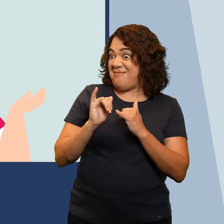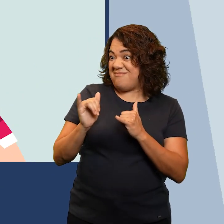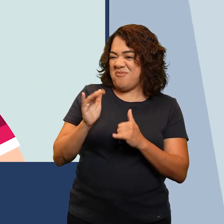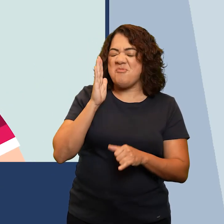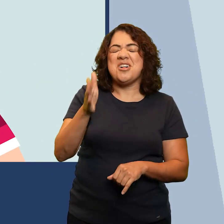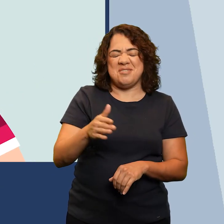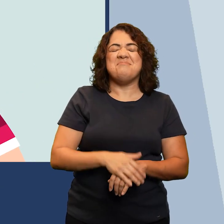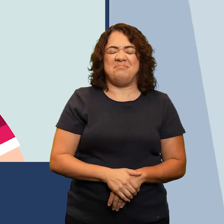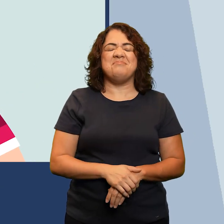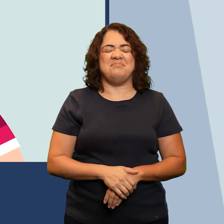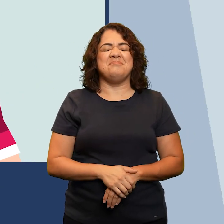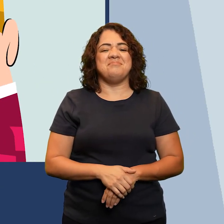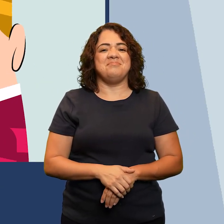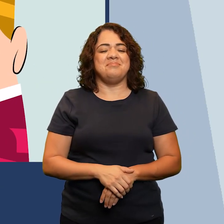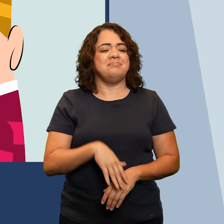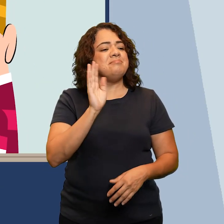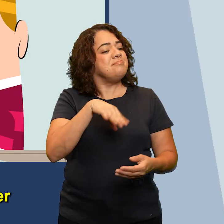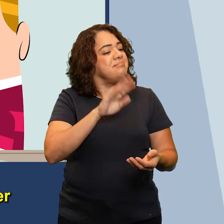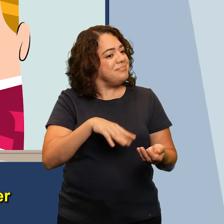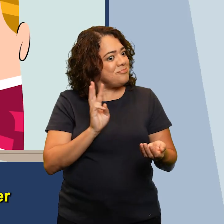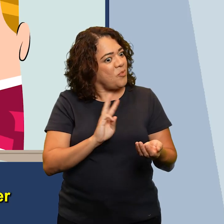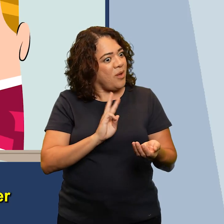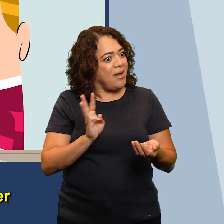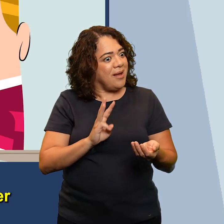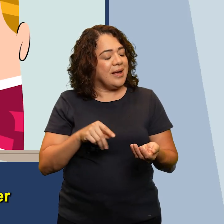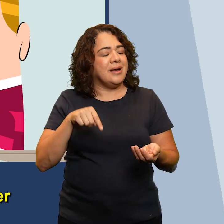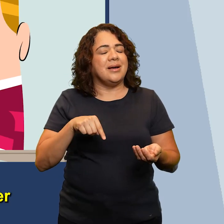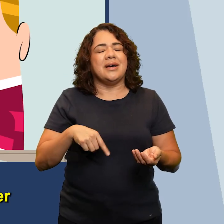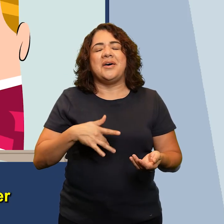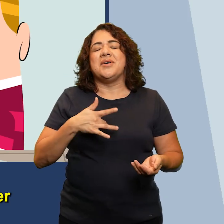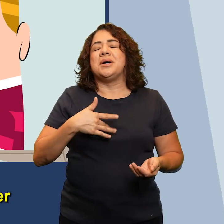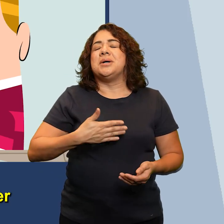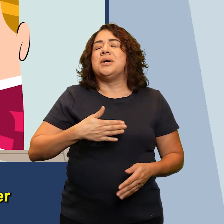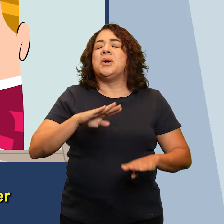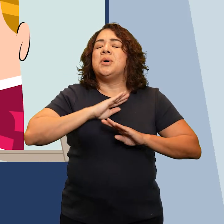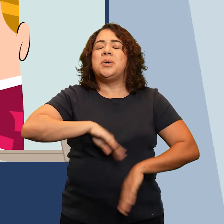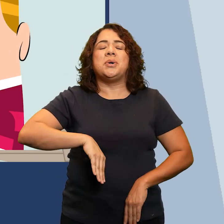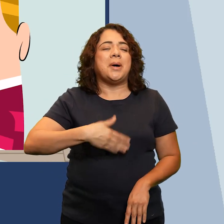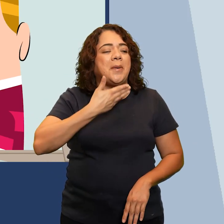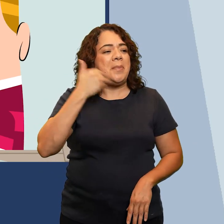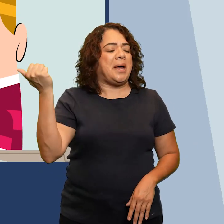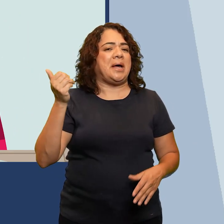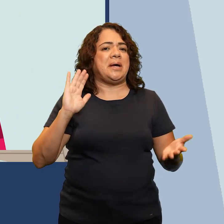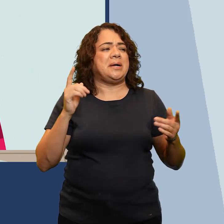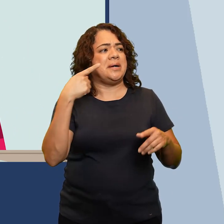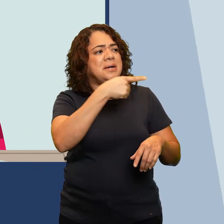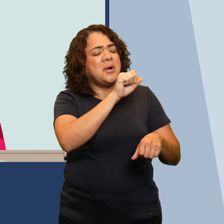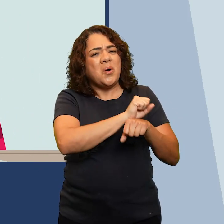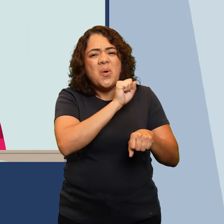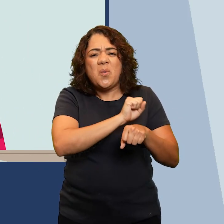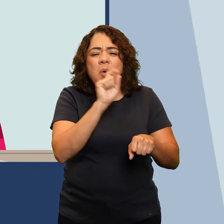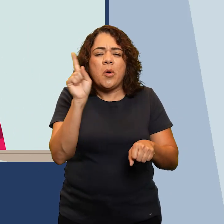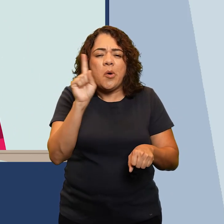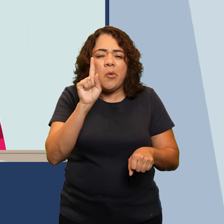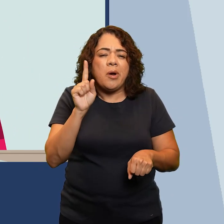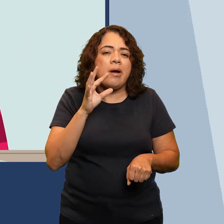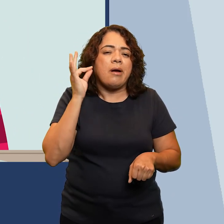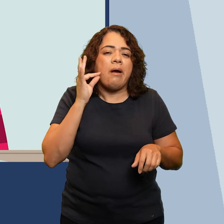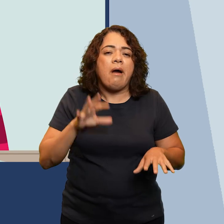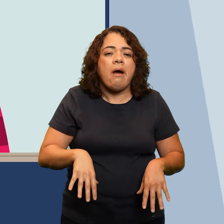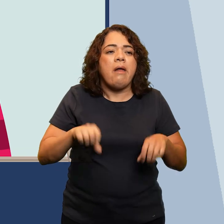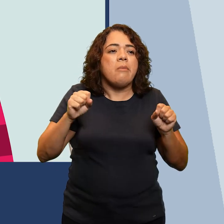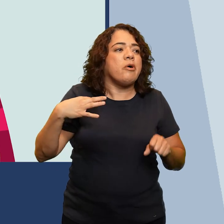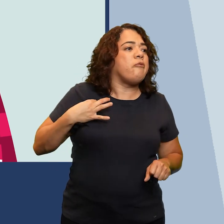board, so I might too. This is going to be way better than volunteering for that cat adoption at the dog